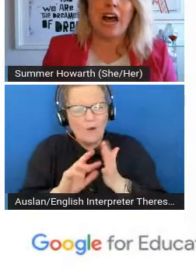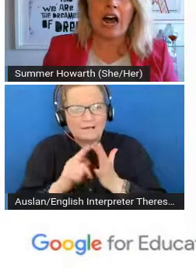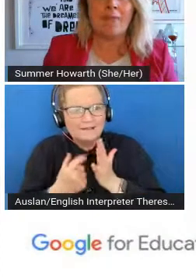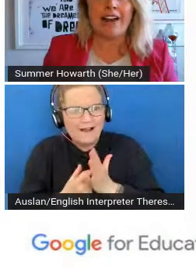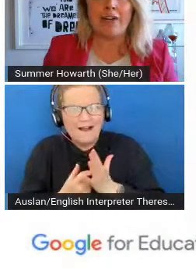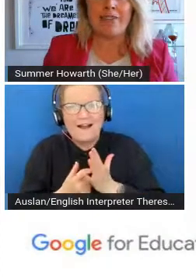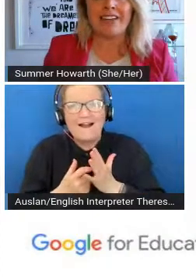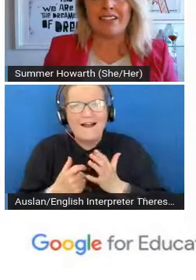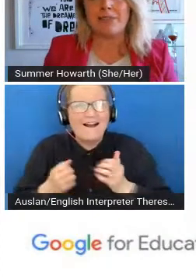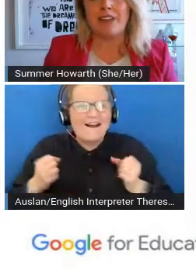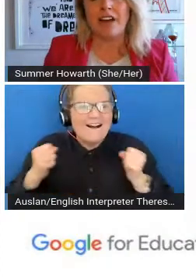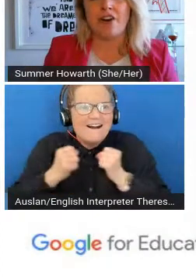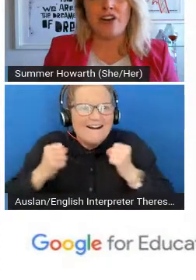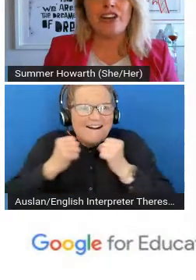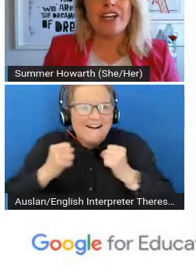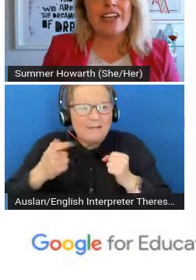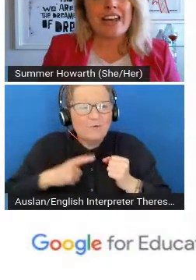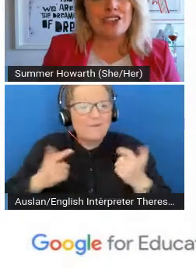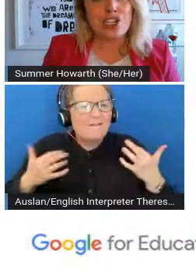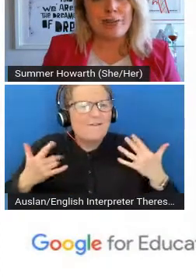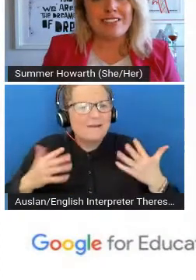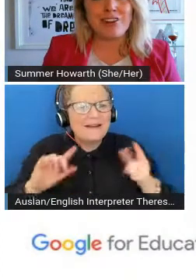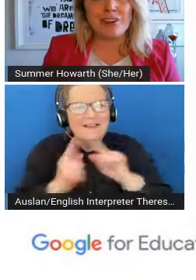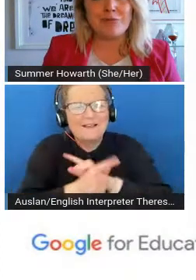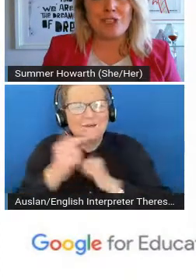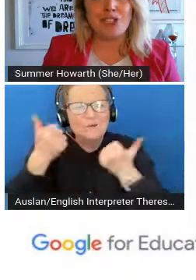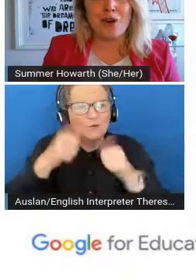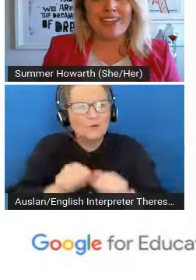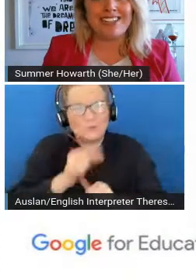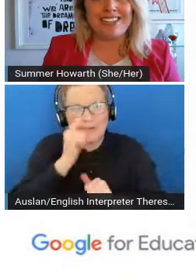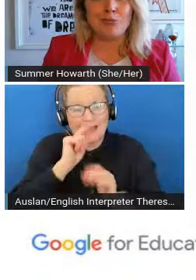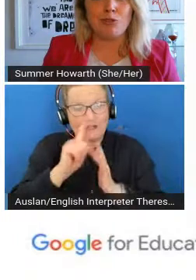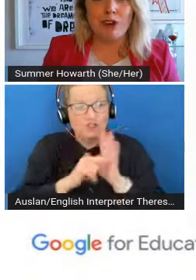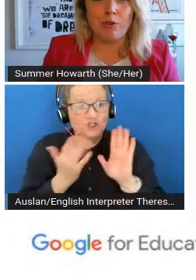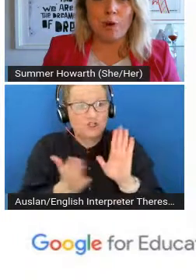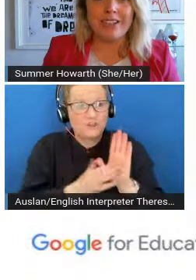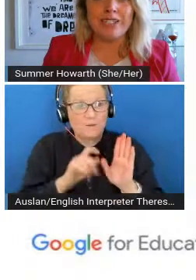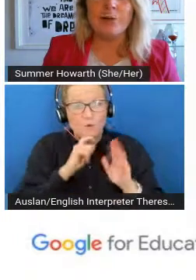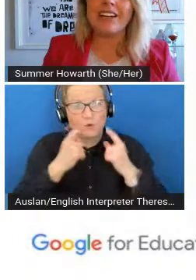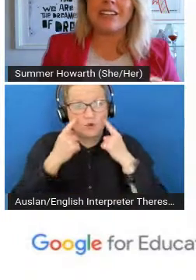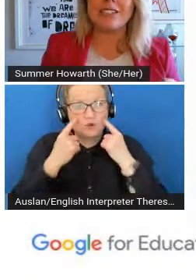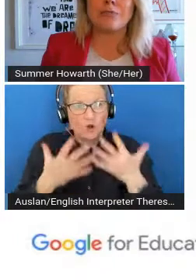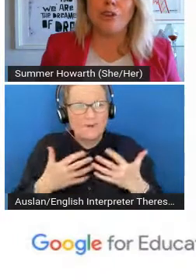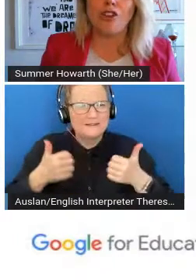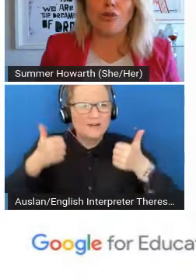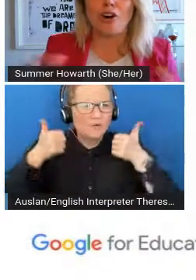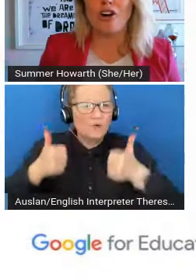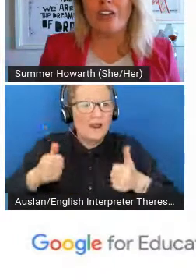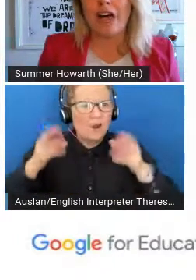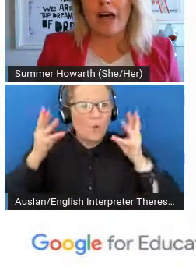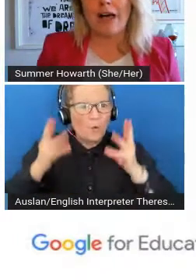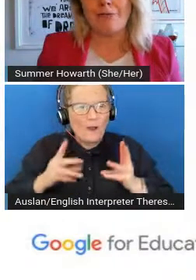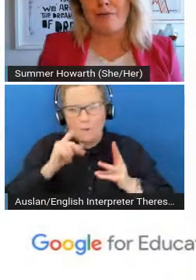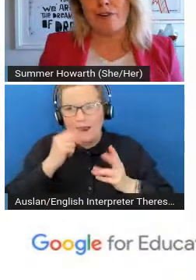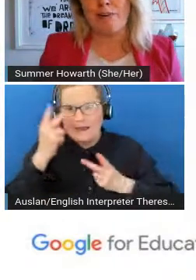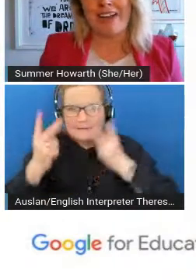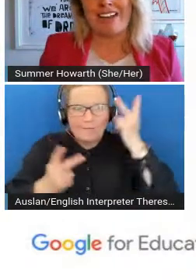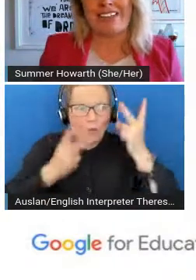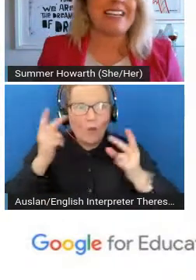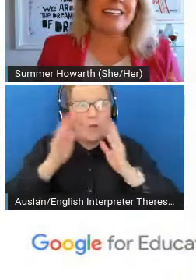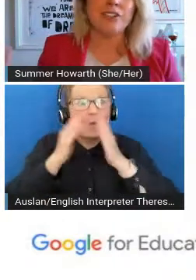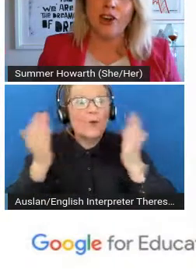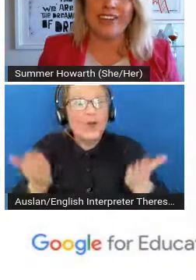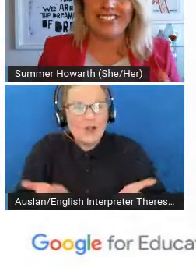elements at our fingertips. And I know that Jim is going to be showing us some great ways that we can explore the world from